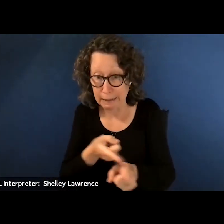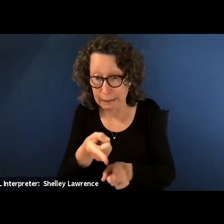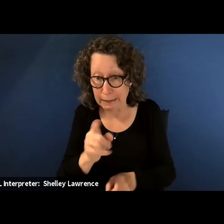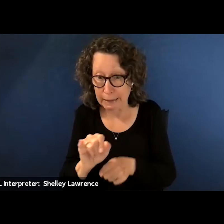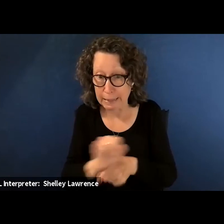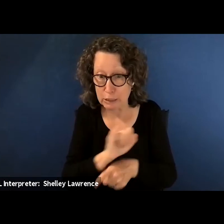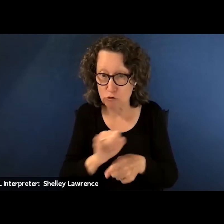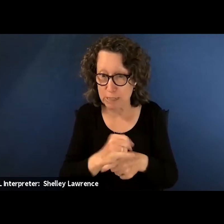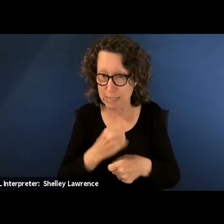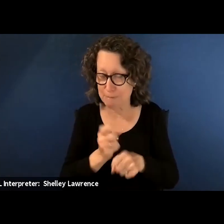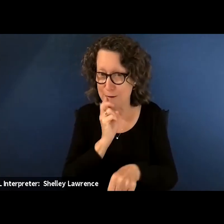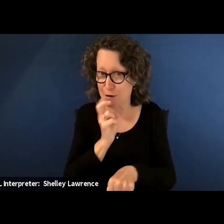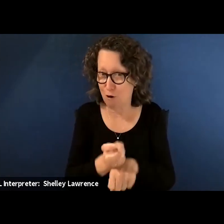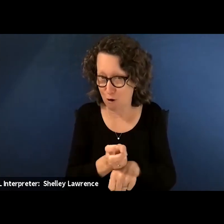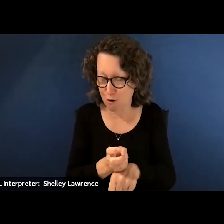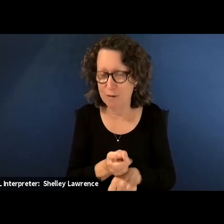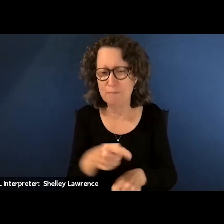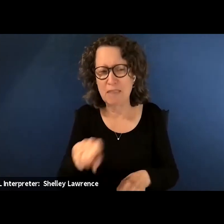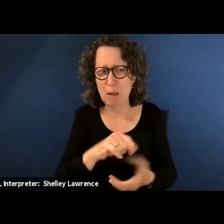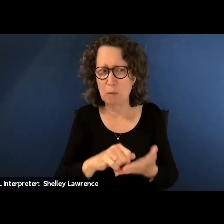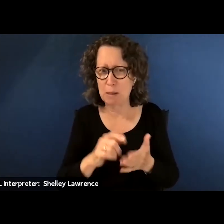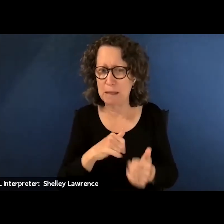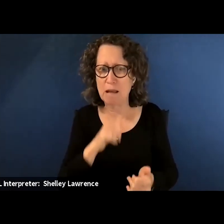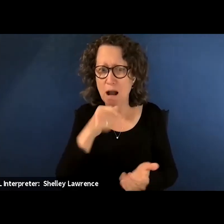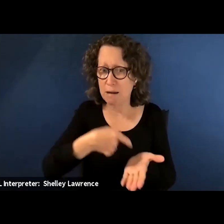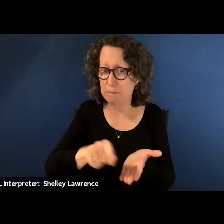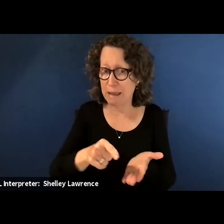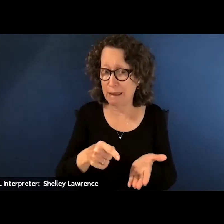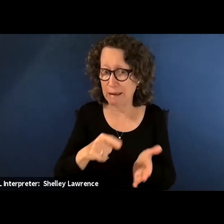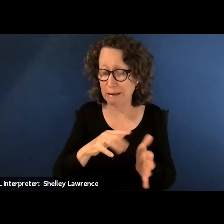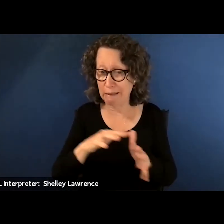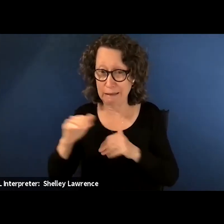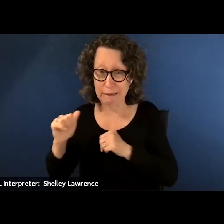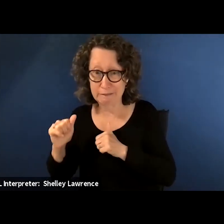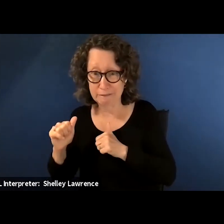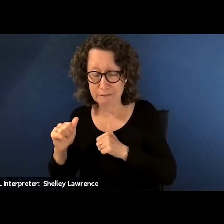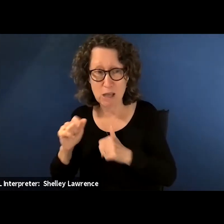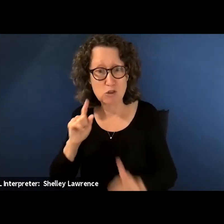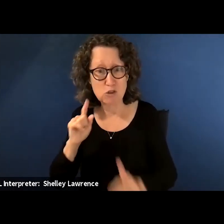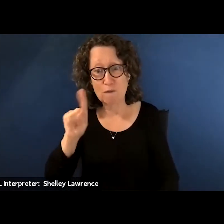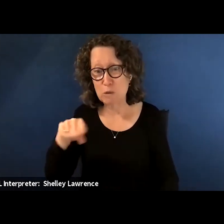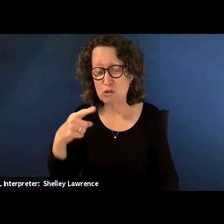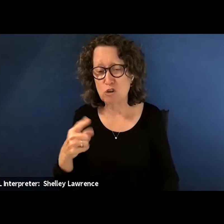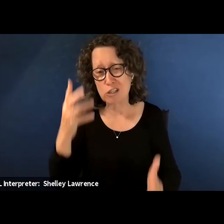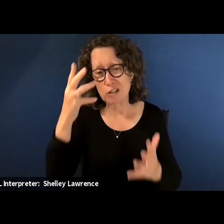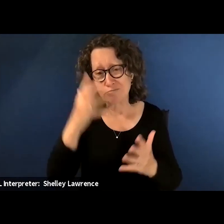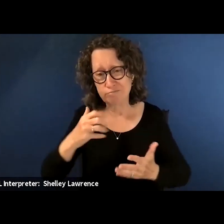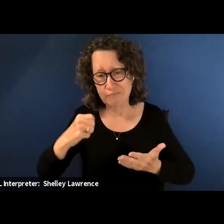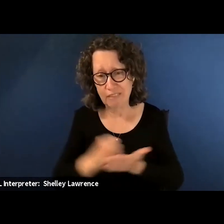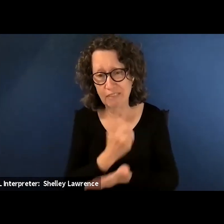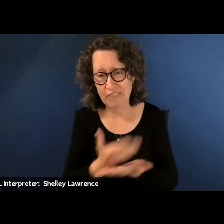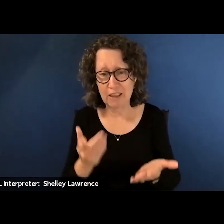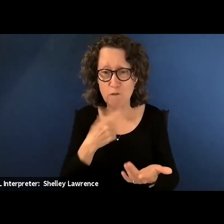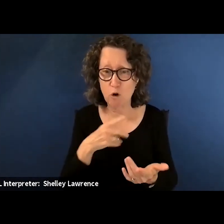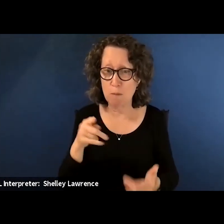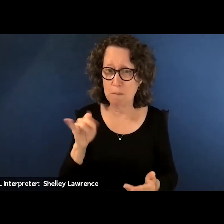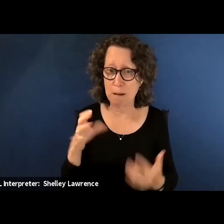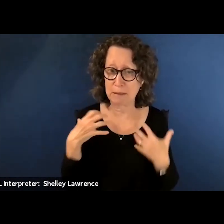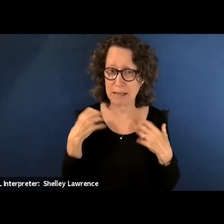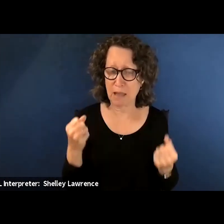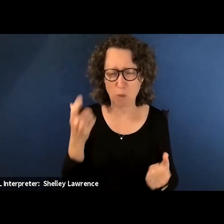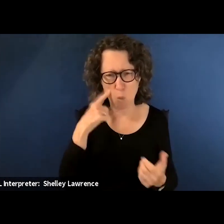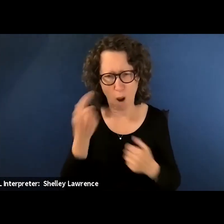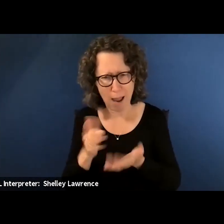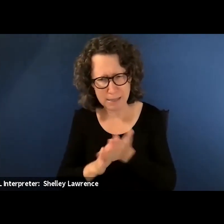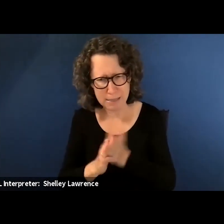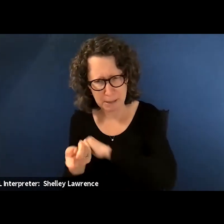that, they will be on unpaid leave. So if this was just an unfortunate thing you had to do for public health, why is it